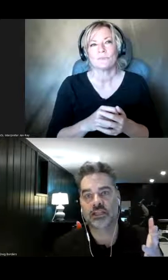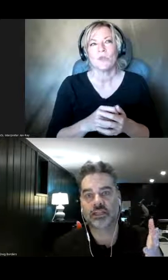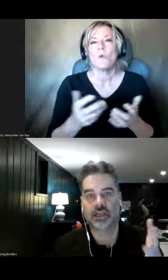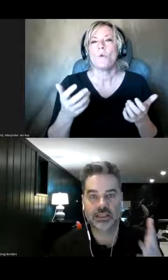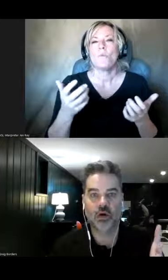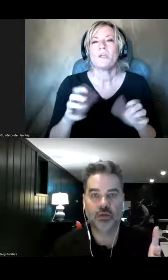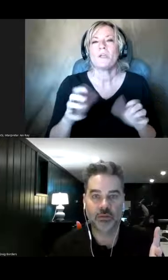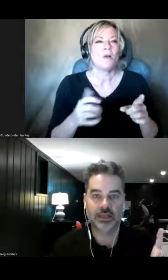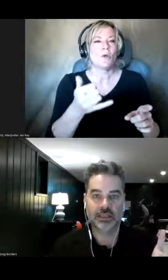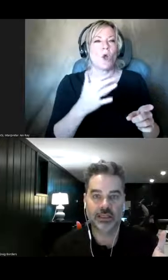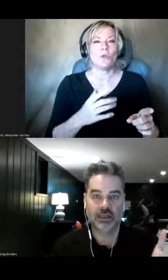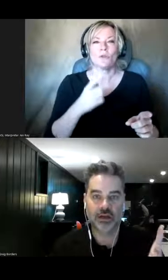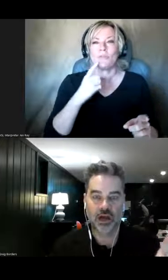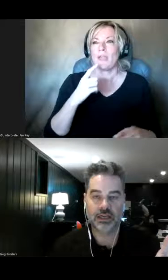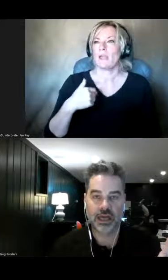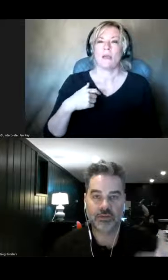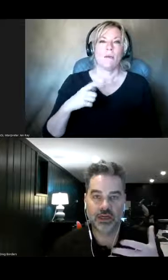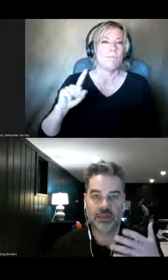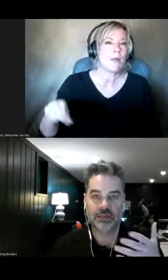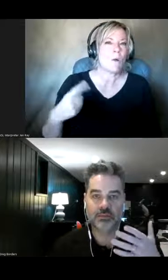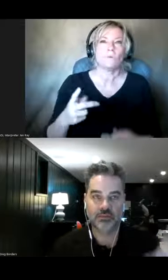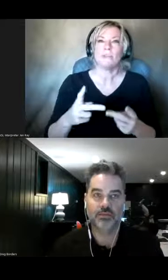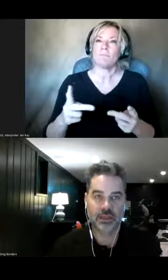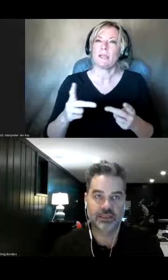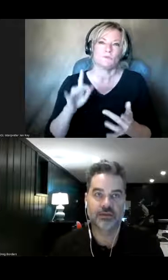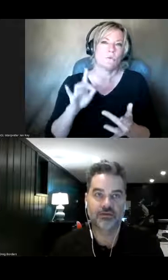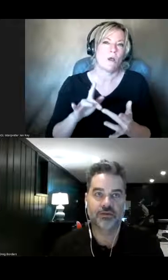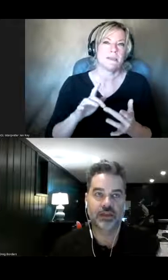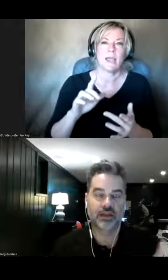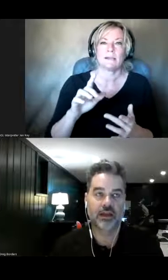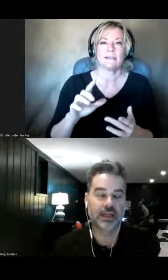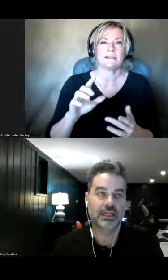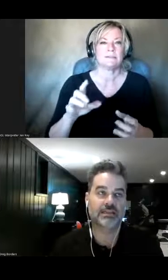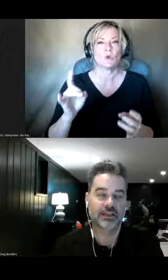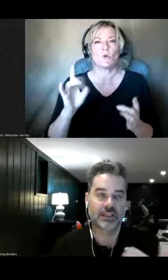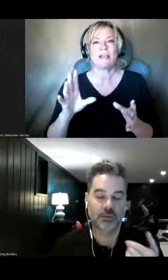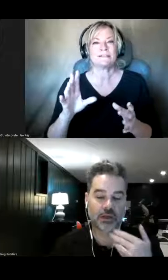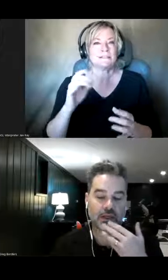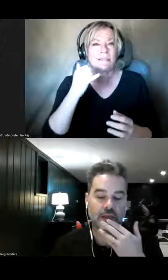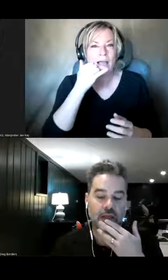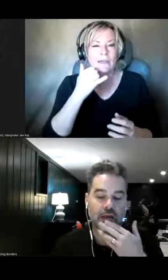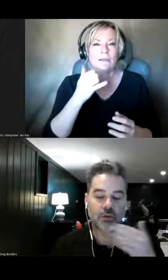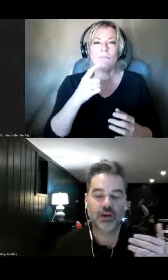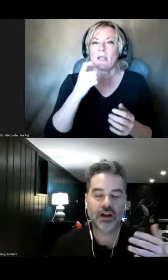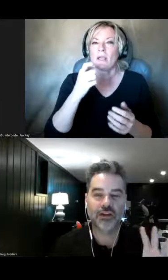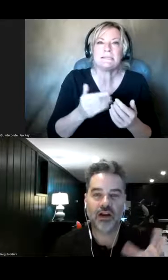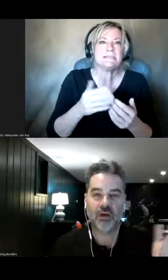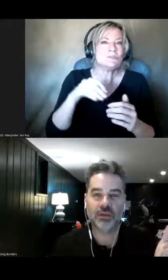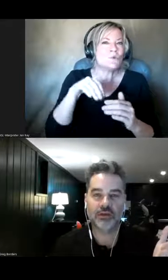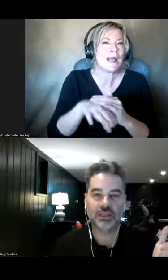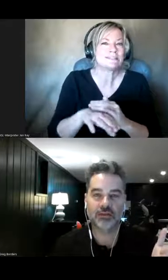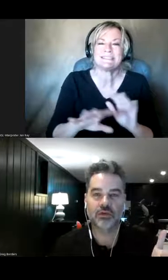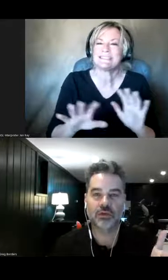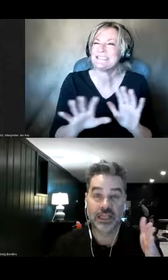the crisis line is the only place to contact because of the ease of accessibility, we're trying to figure